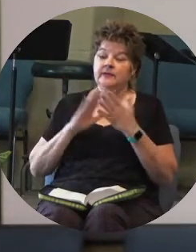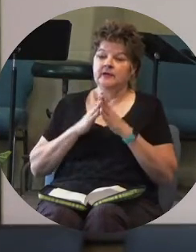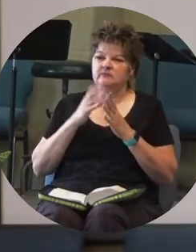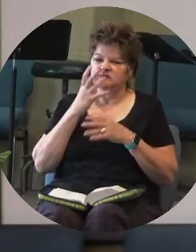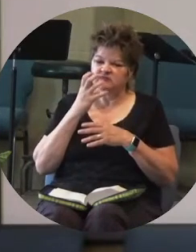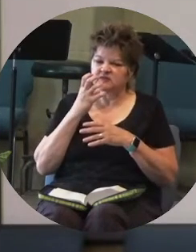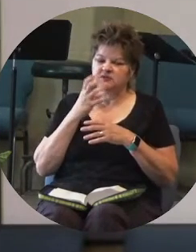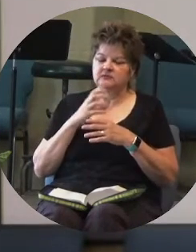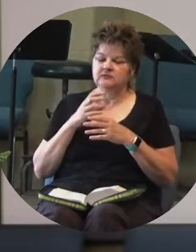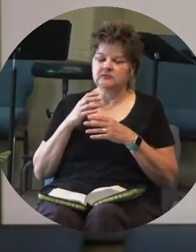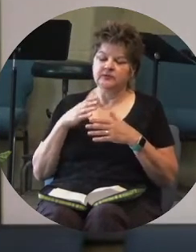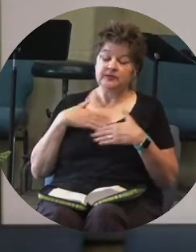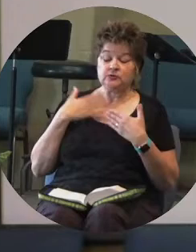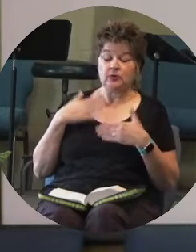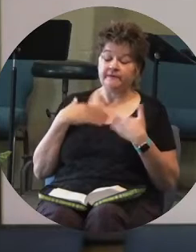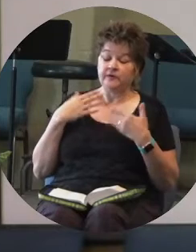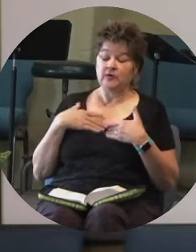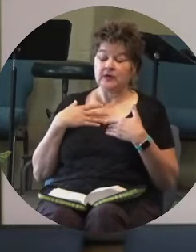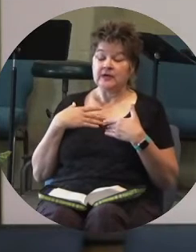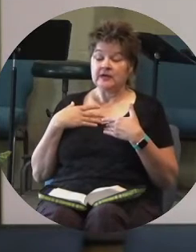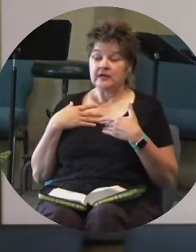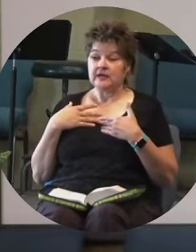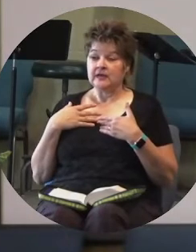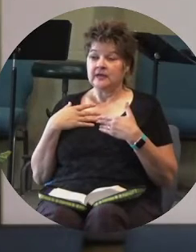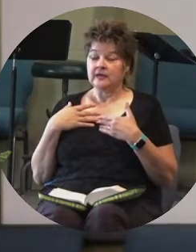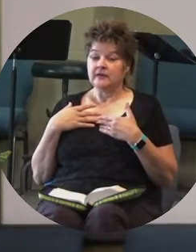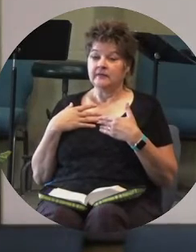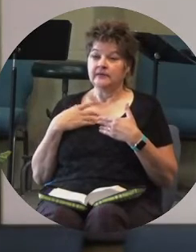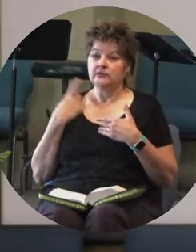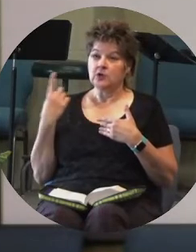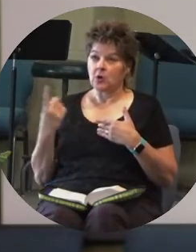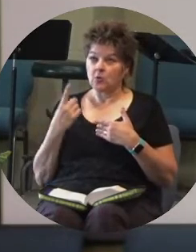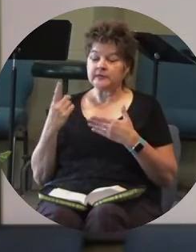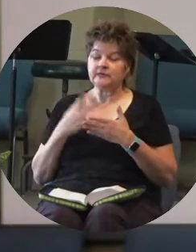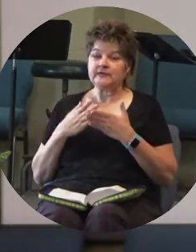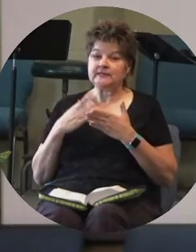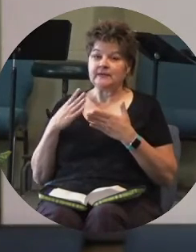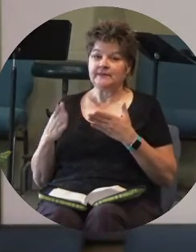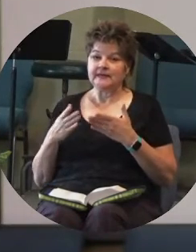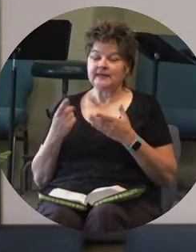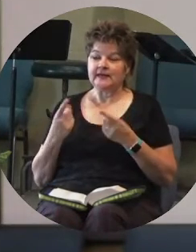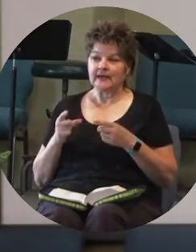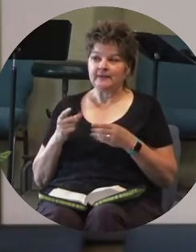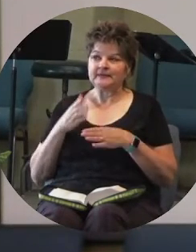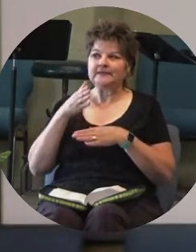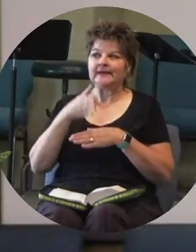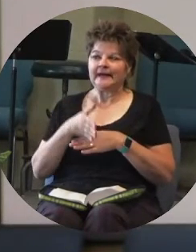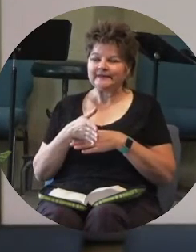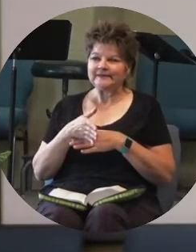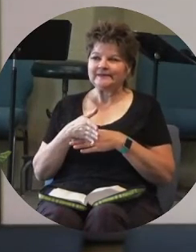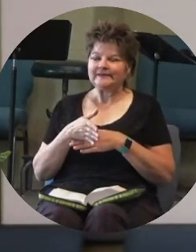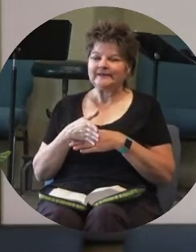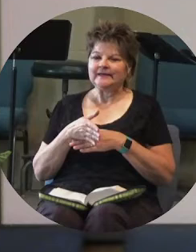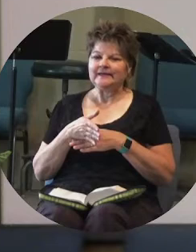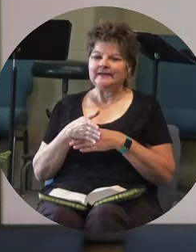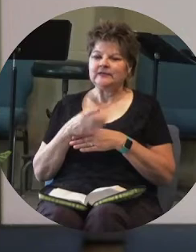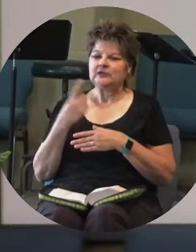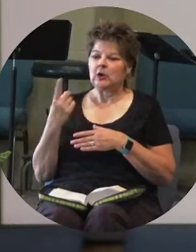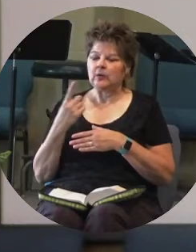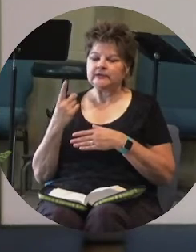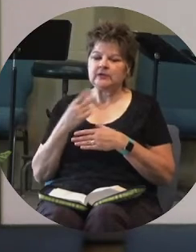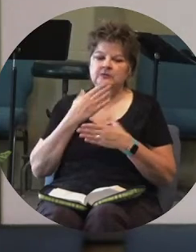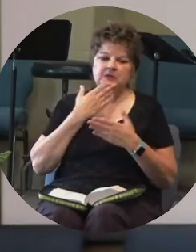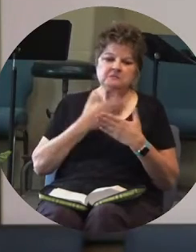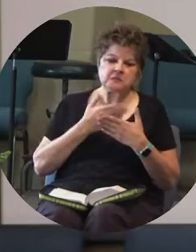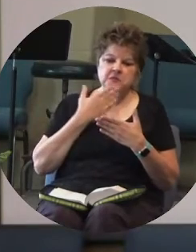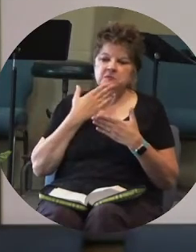be joyful, to be happy. But there's always going to be something that comes next. There's always going to be a consequence, a good,